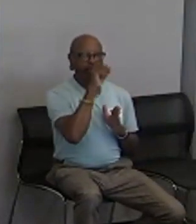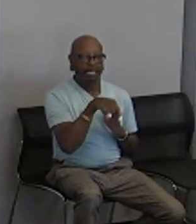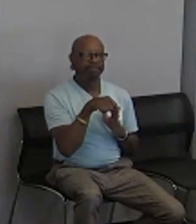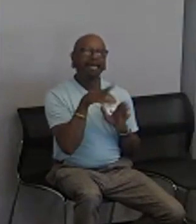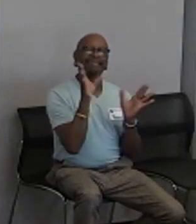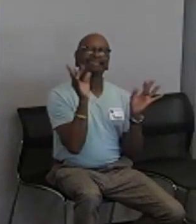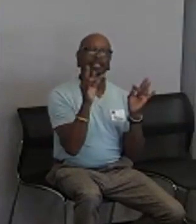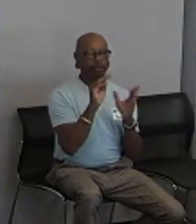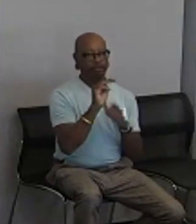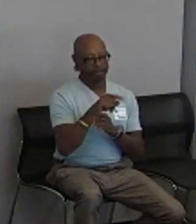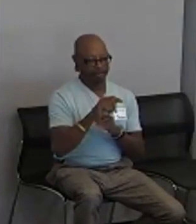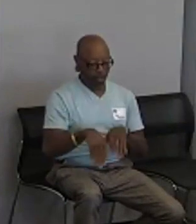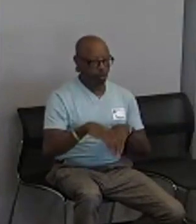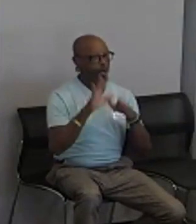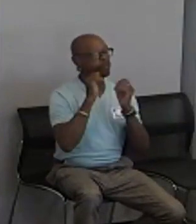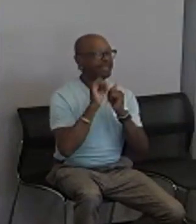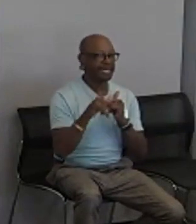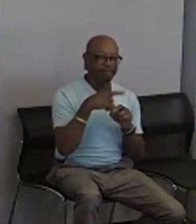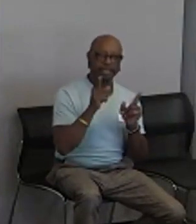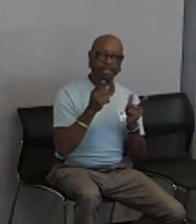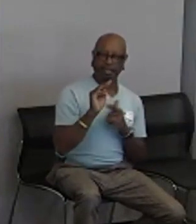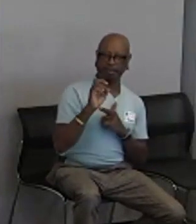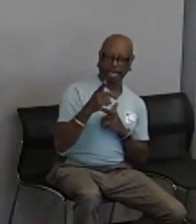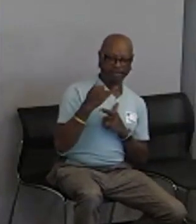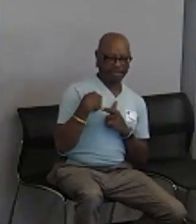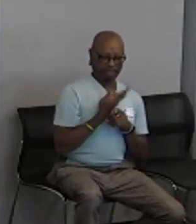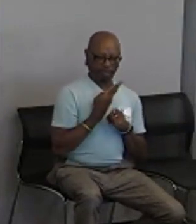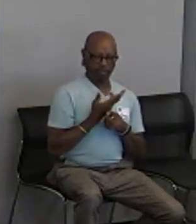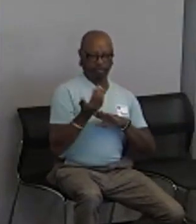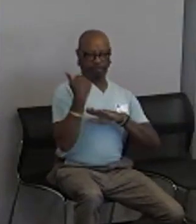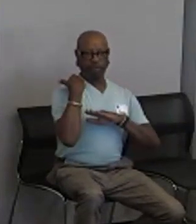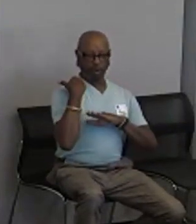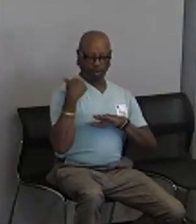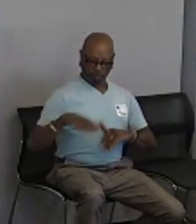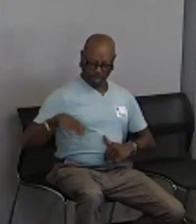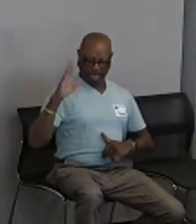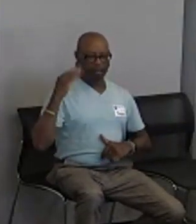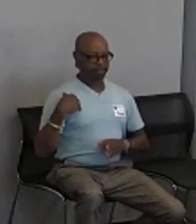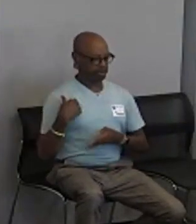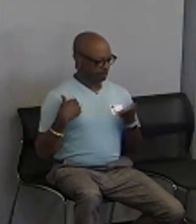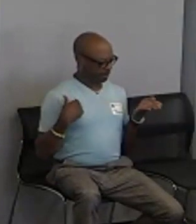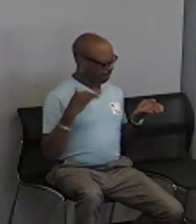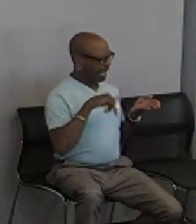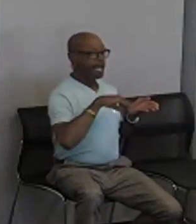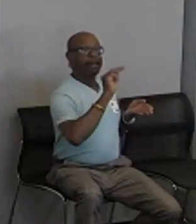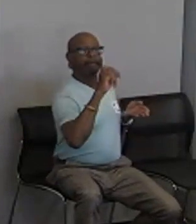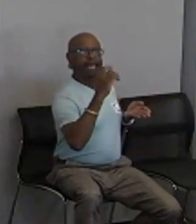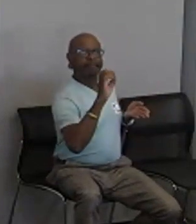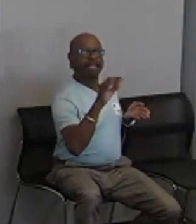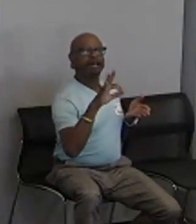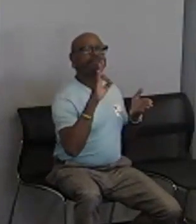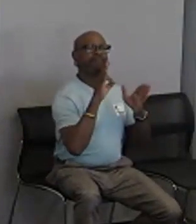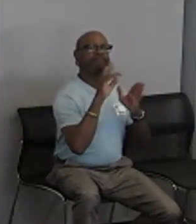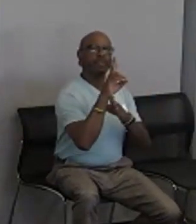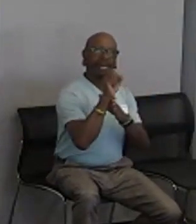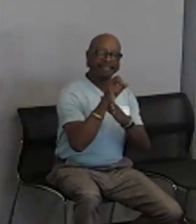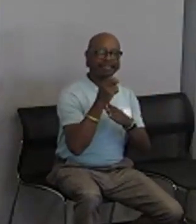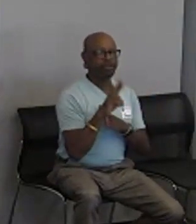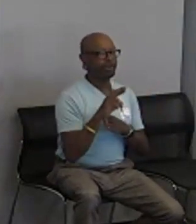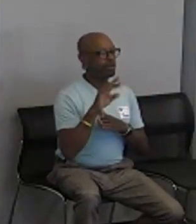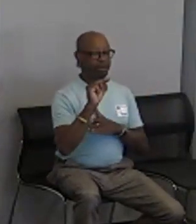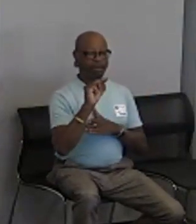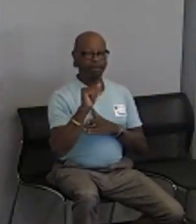grew up with tactile maps, but the tactile maps I grew up with were maps of the United States or maps